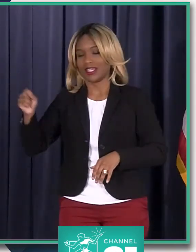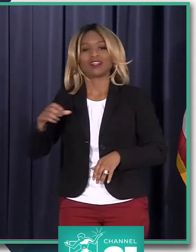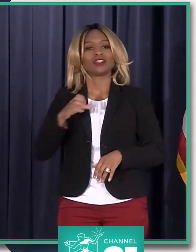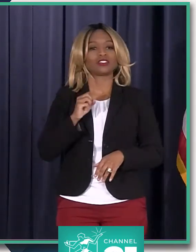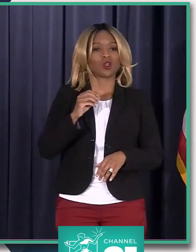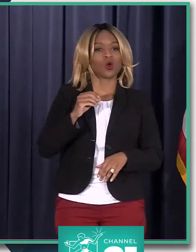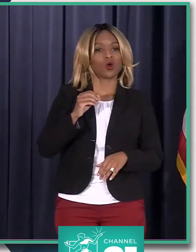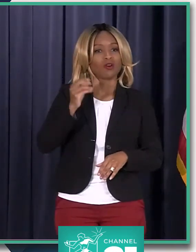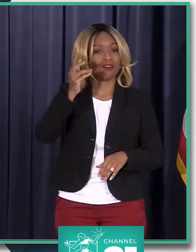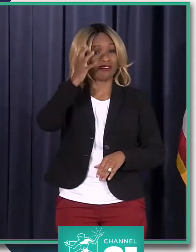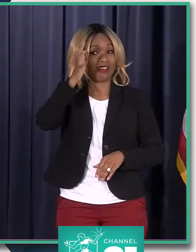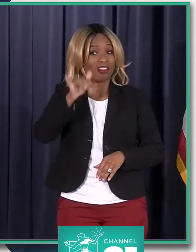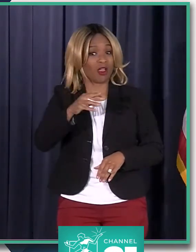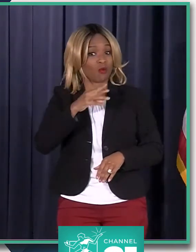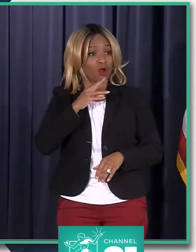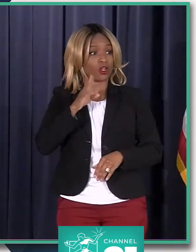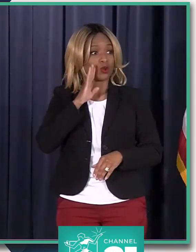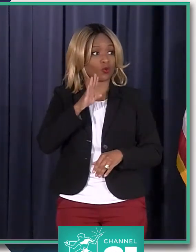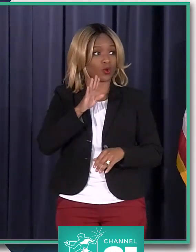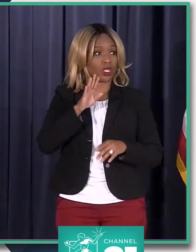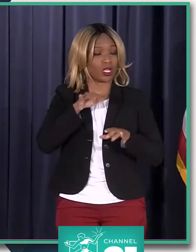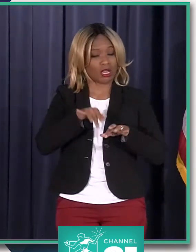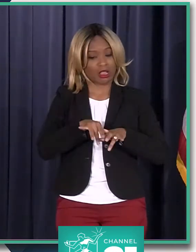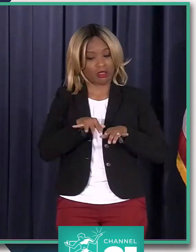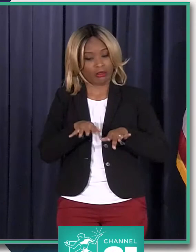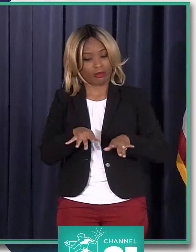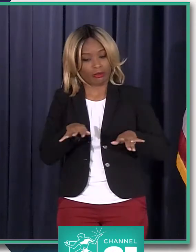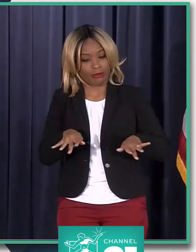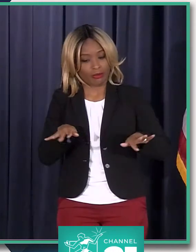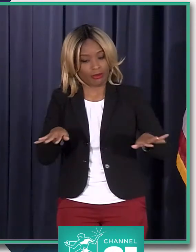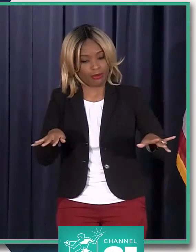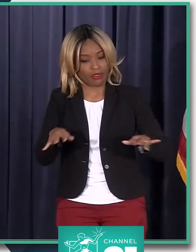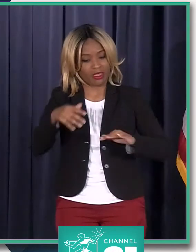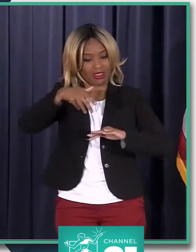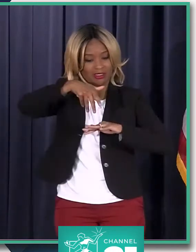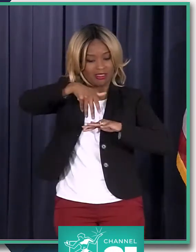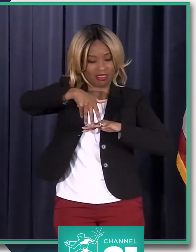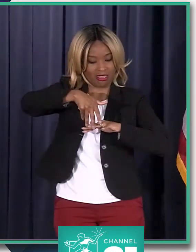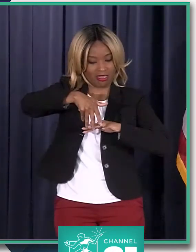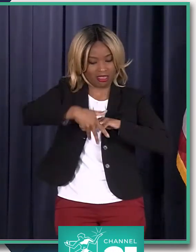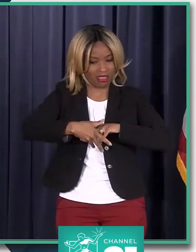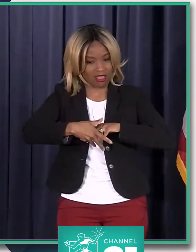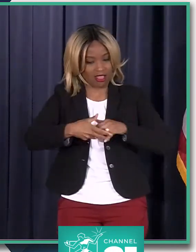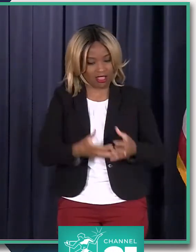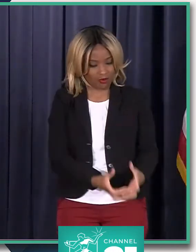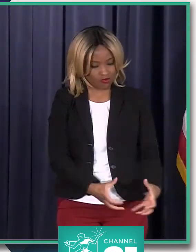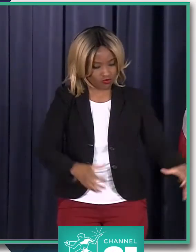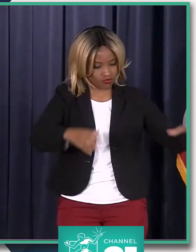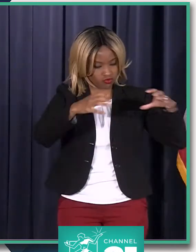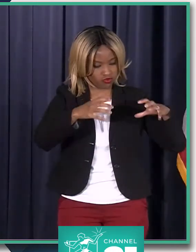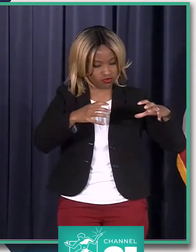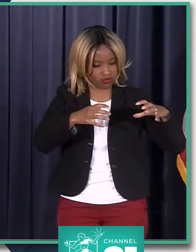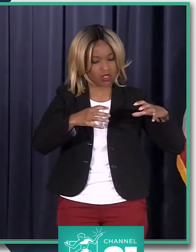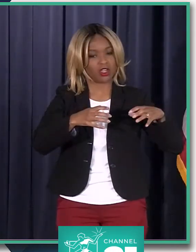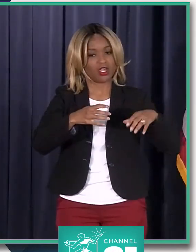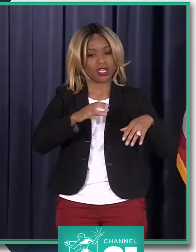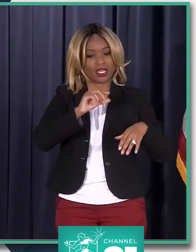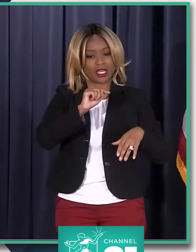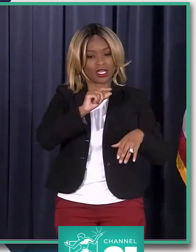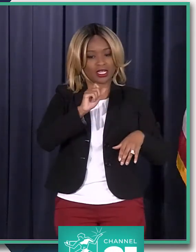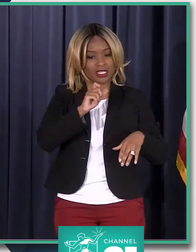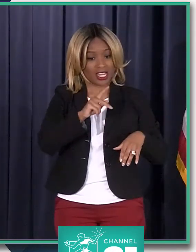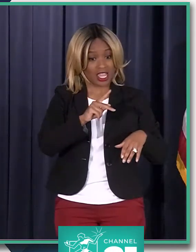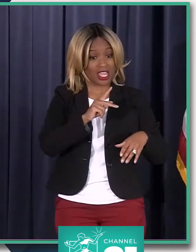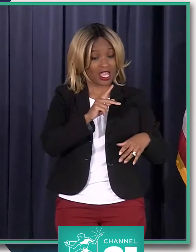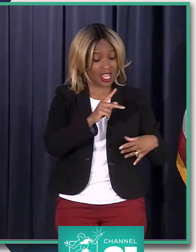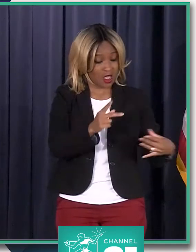near future, that water is going to work its way into these underground tanks. It will be held there until the rain event is